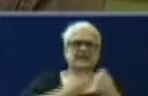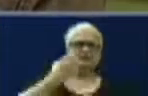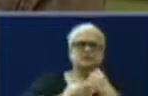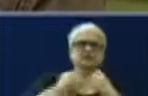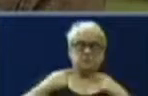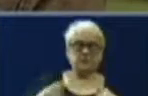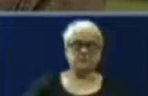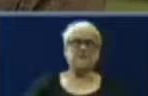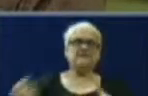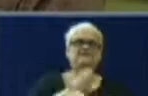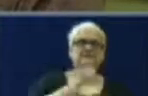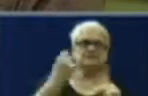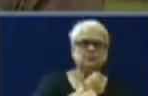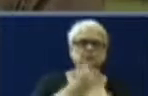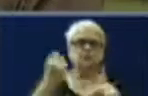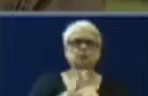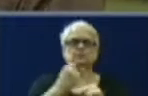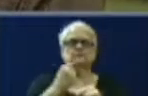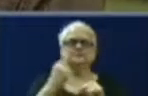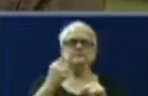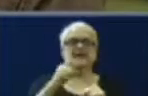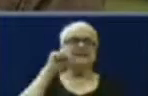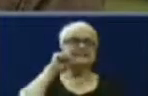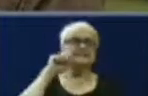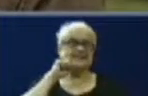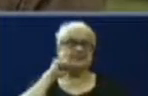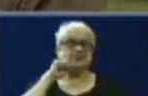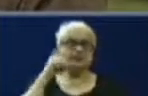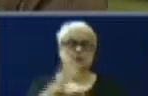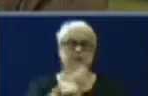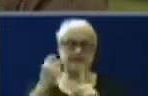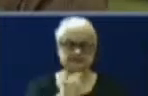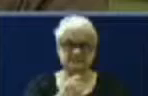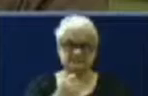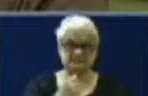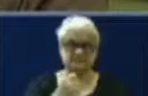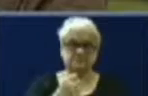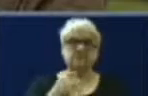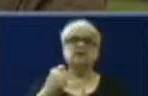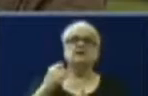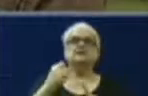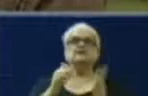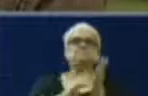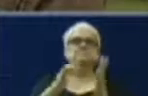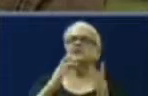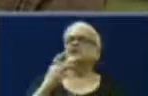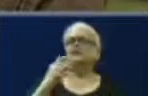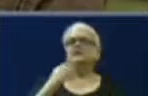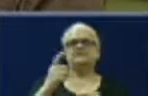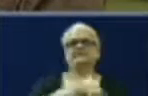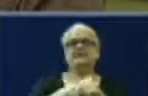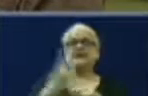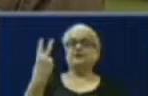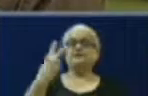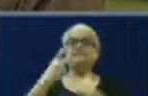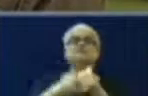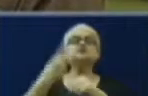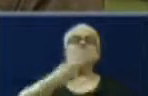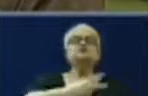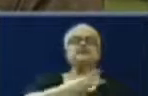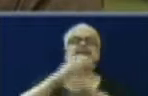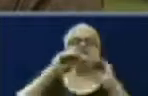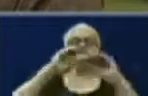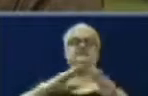physically abused and assaulted, plus sexually harassed. First off, I'd like to talk about our first 2 days of teachers' meetings